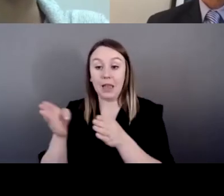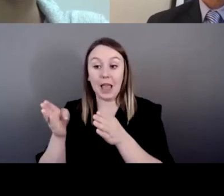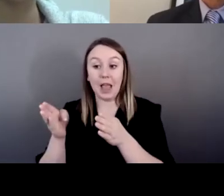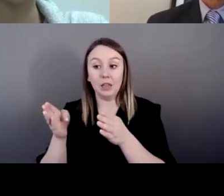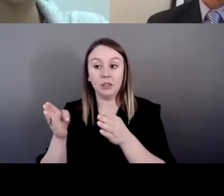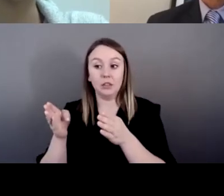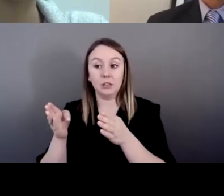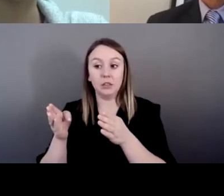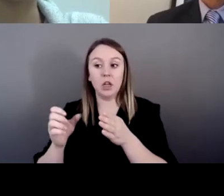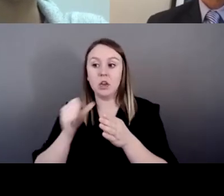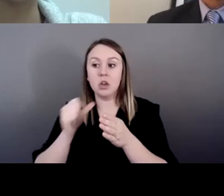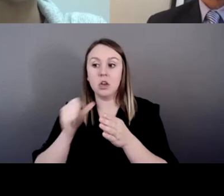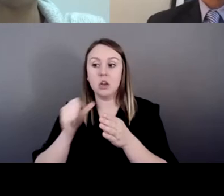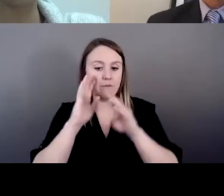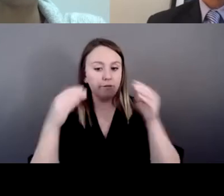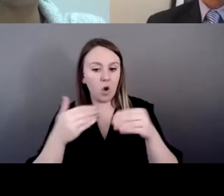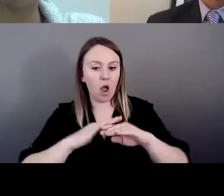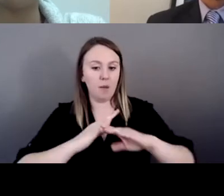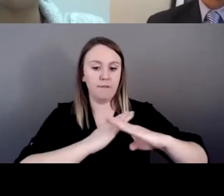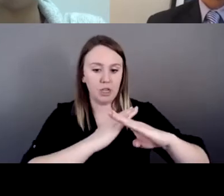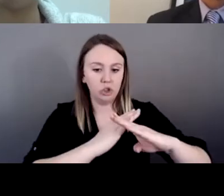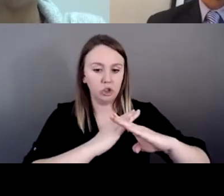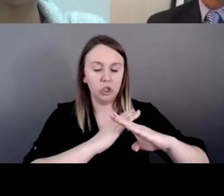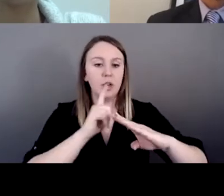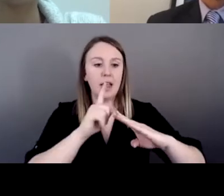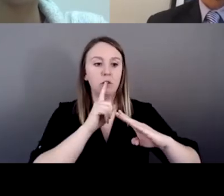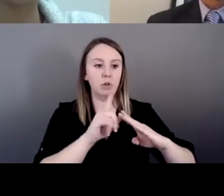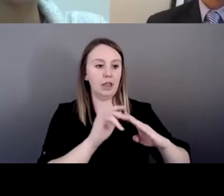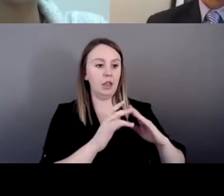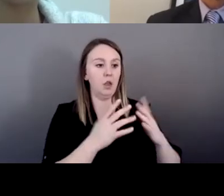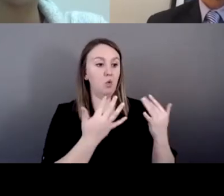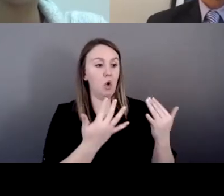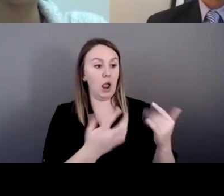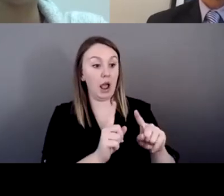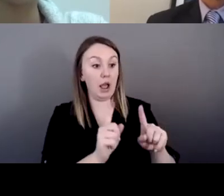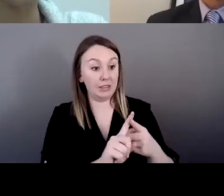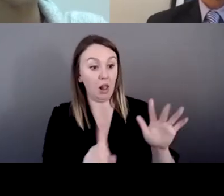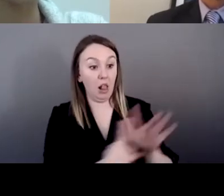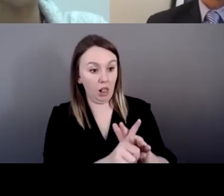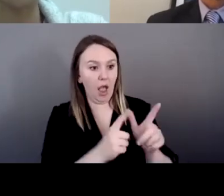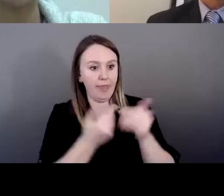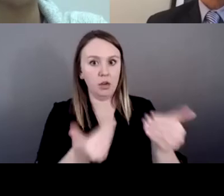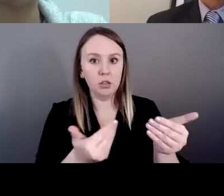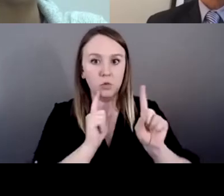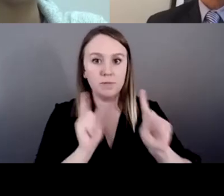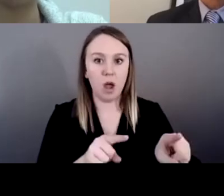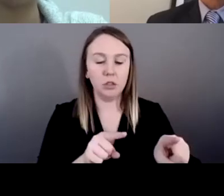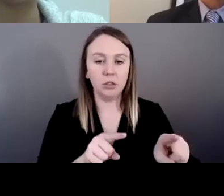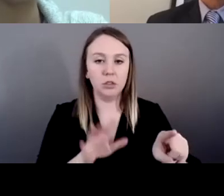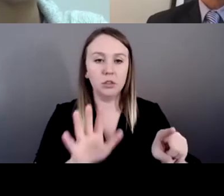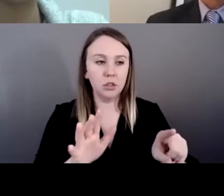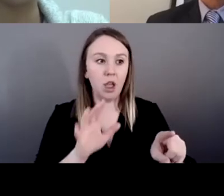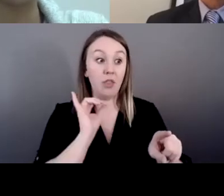reactive, which brings about totally different outcomes. When we're acting from a place of reactivity,